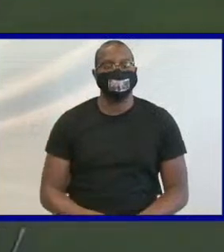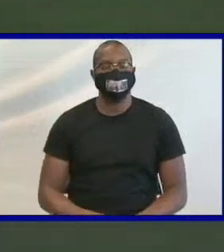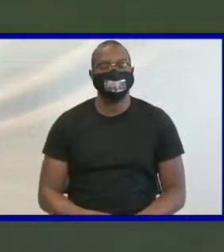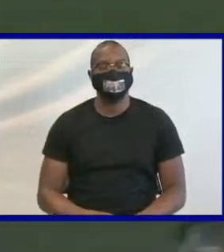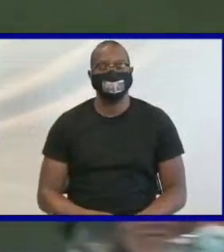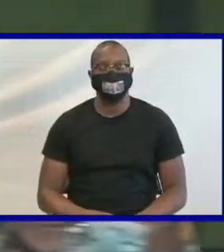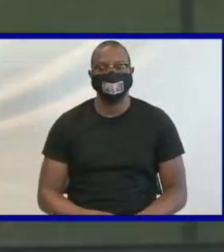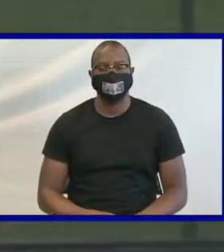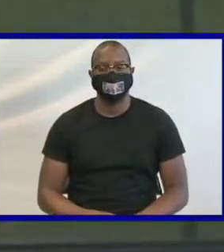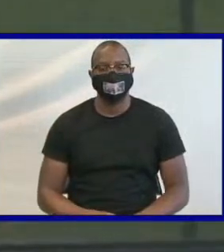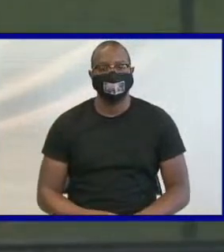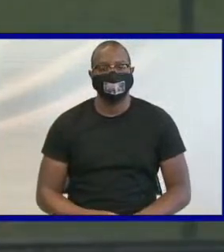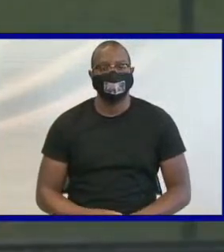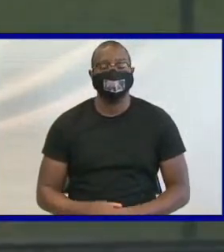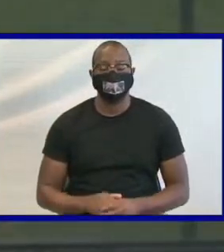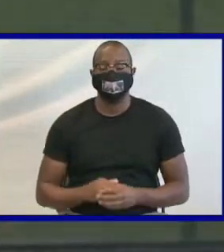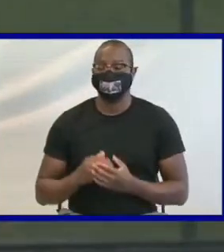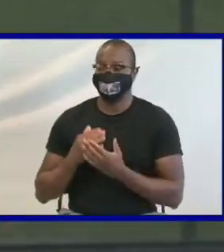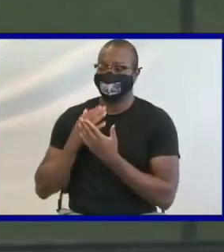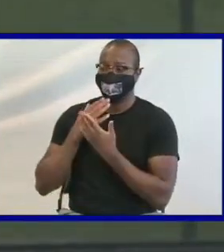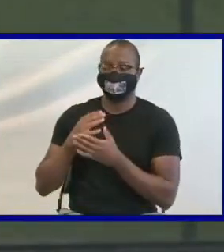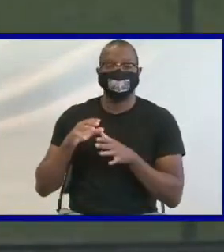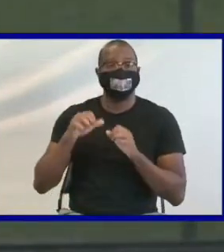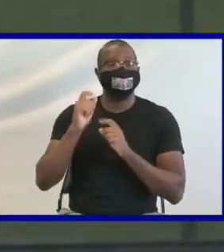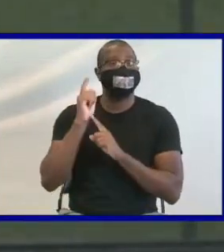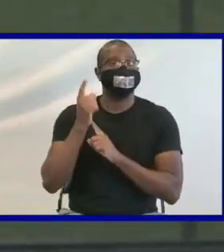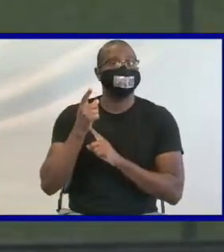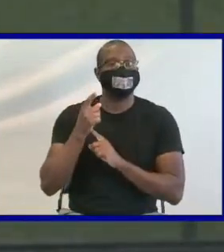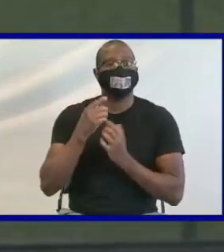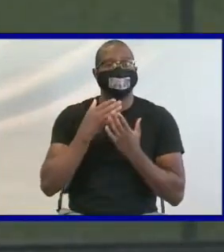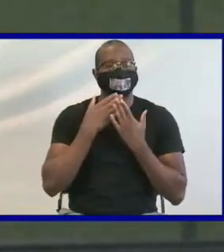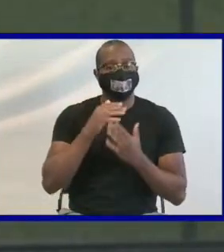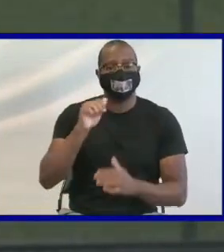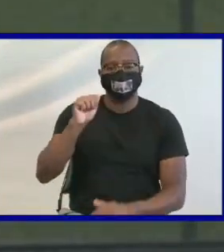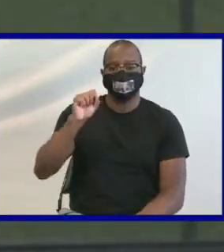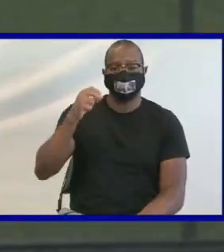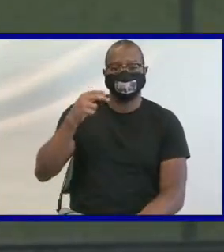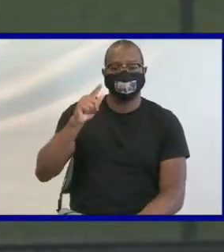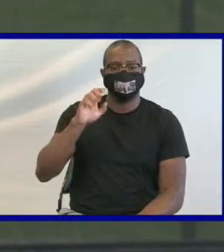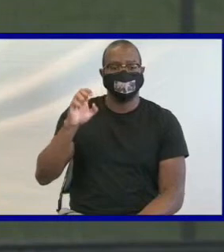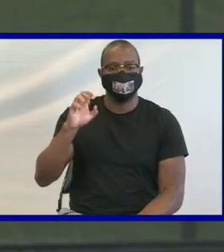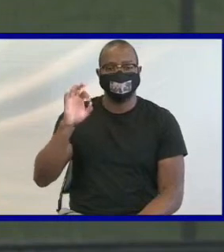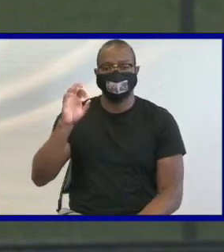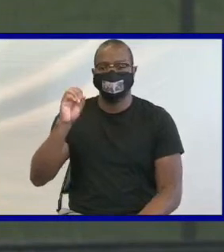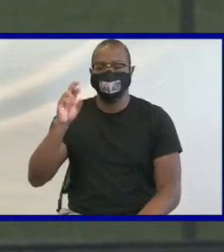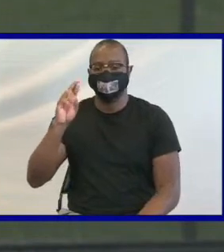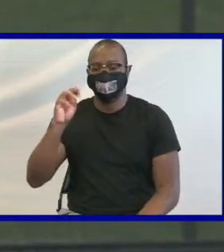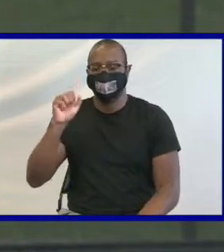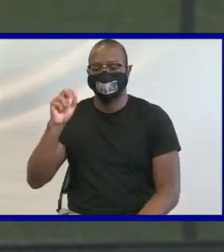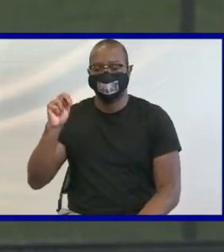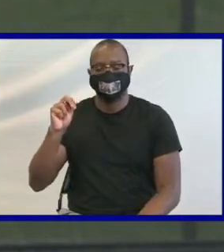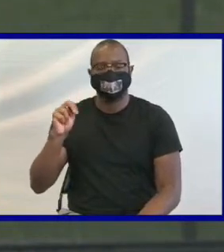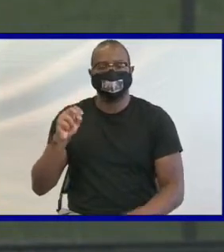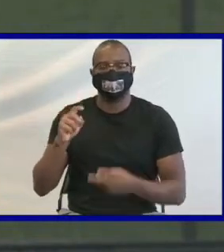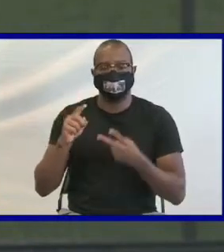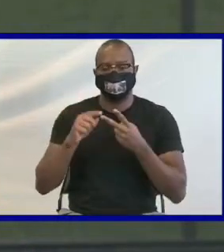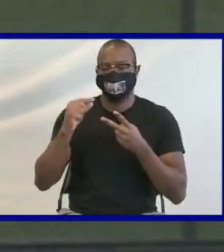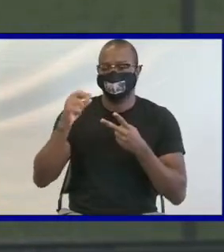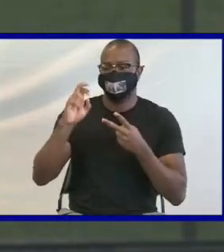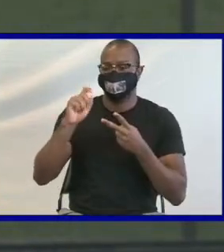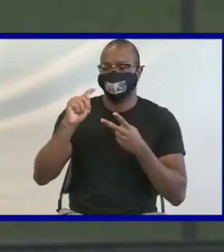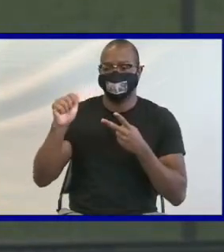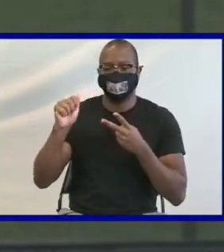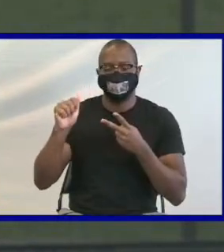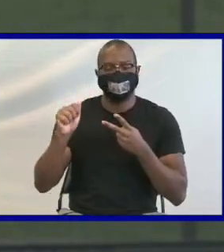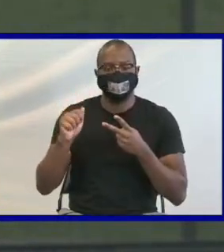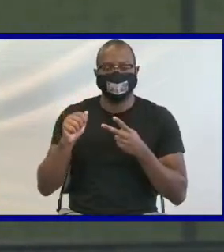Thank you, Willie. I want to take a minute just to thank Ashley Foreman and Ms. Greta Lacks, who is our Grand Marshal,